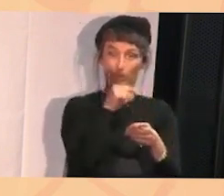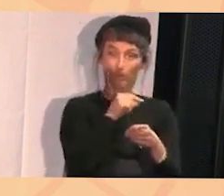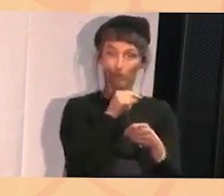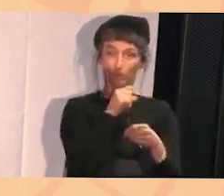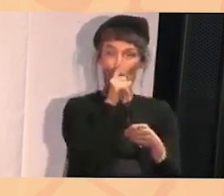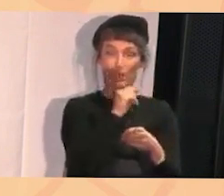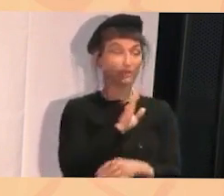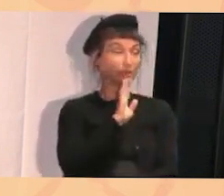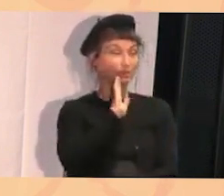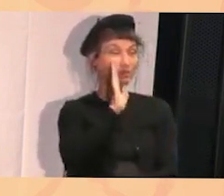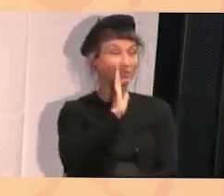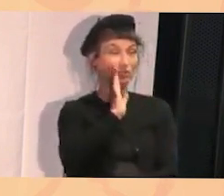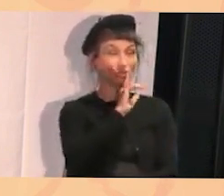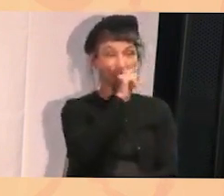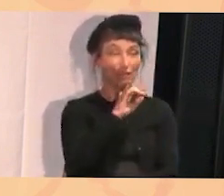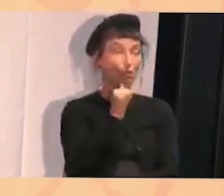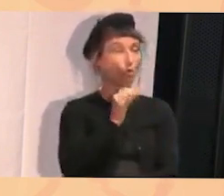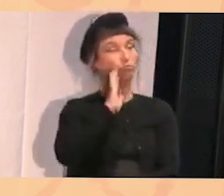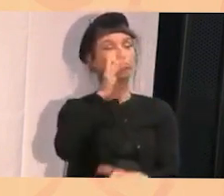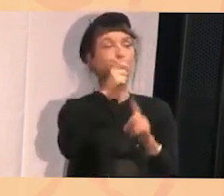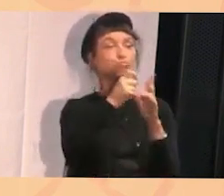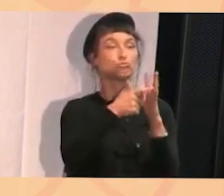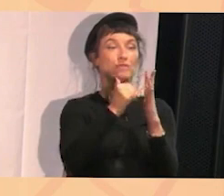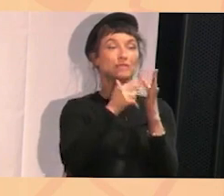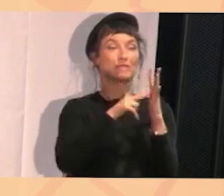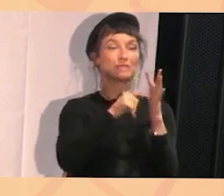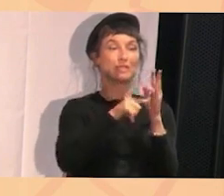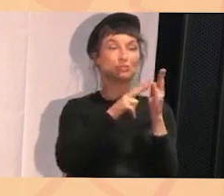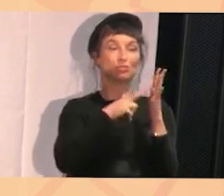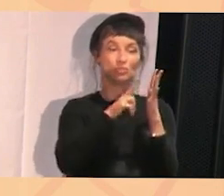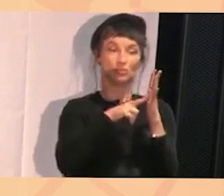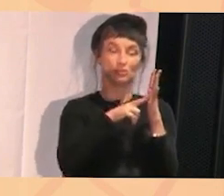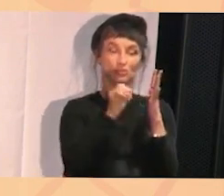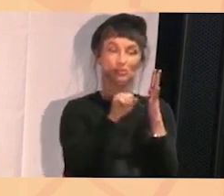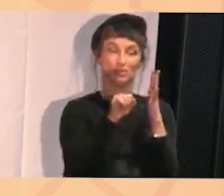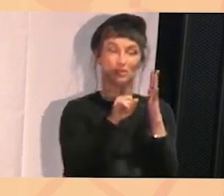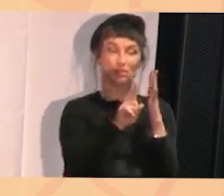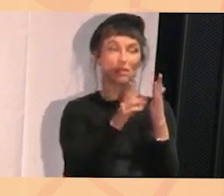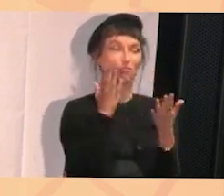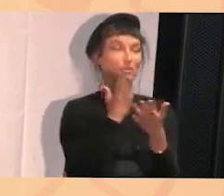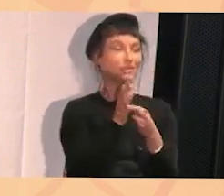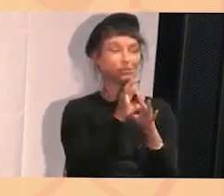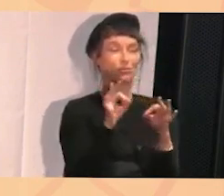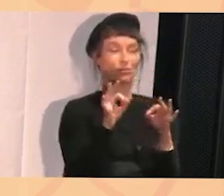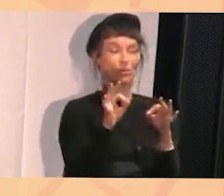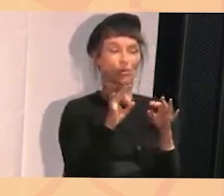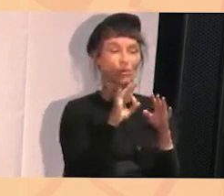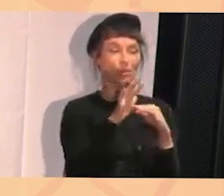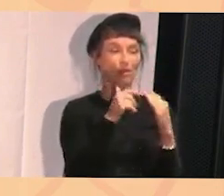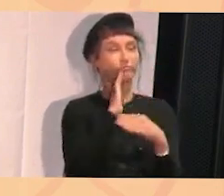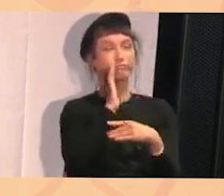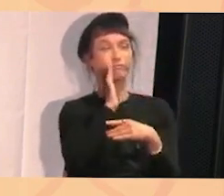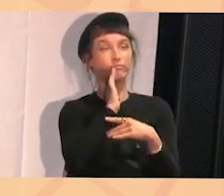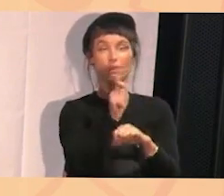have speeches, we can have presentations, but this is about hearts and minds. You know, this is about us in the